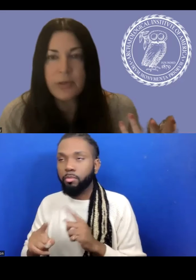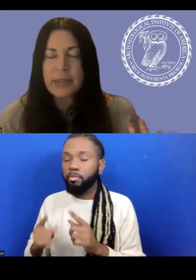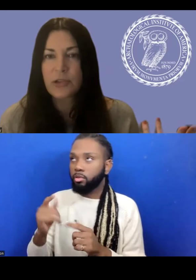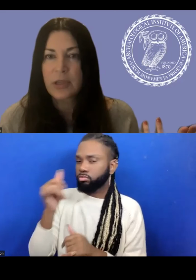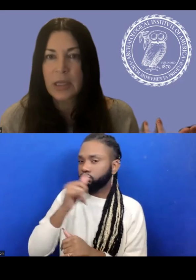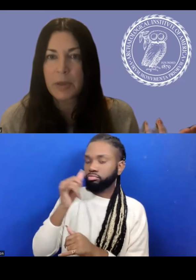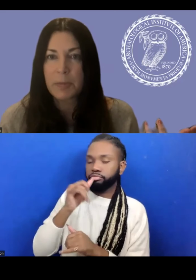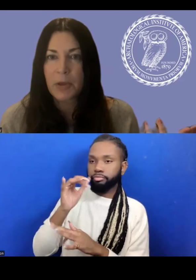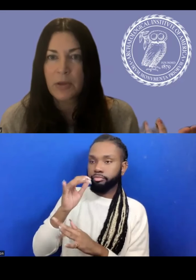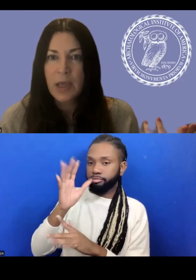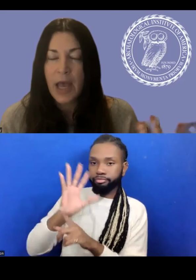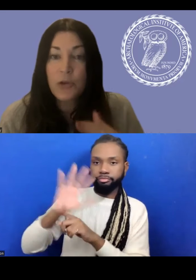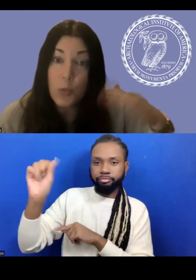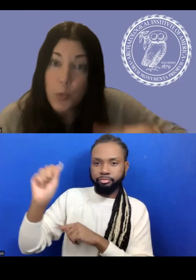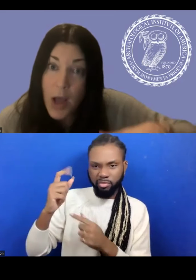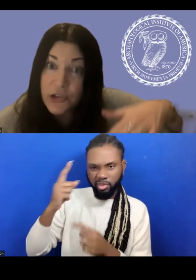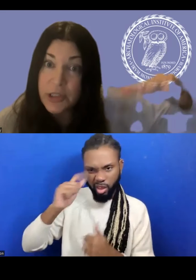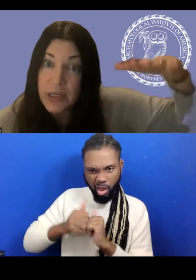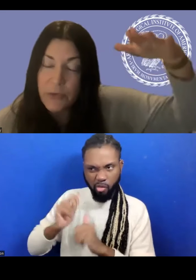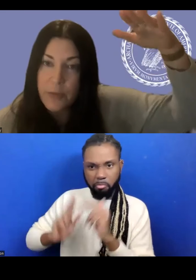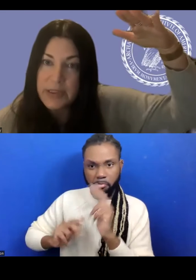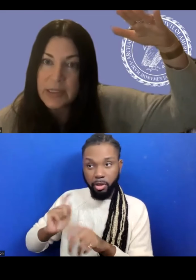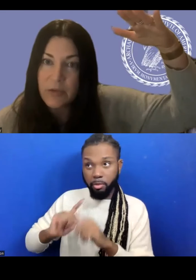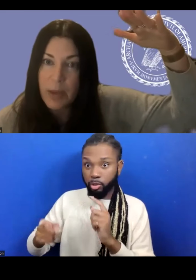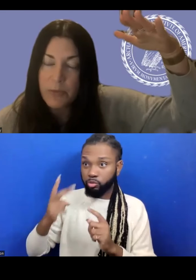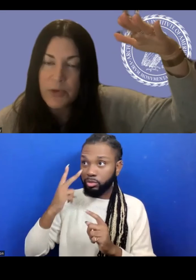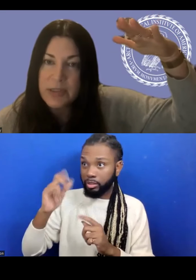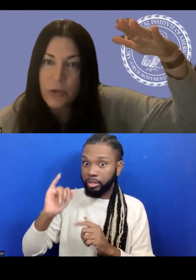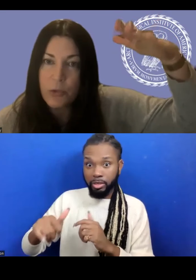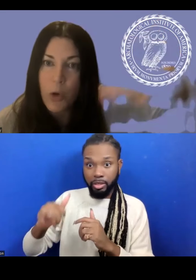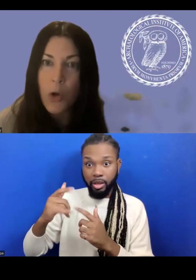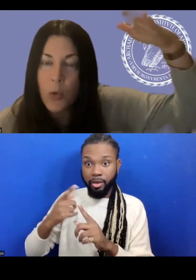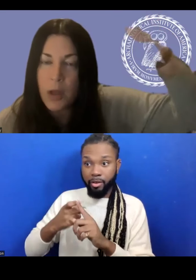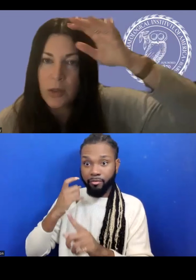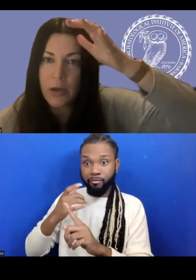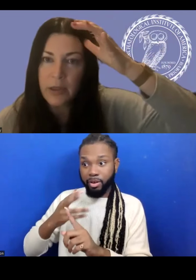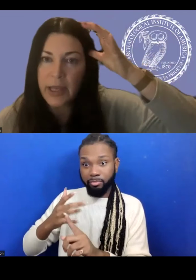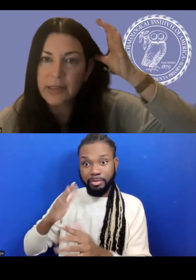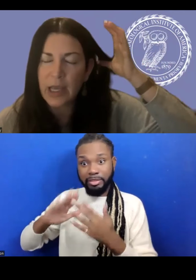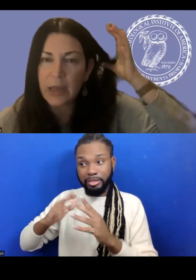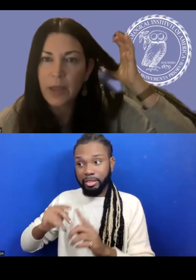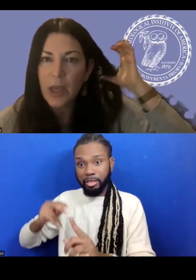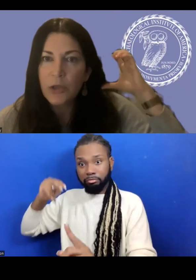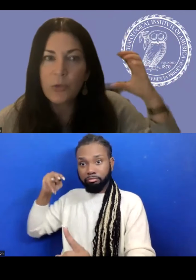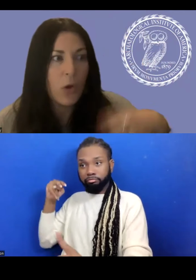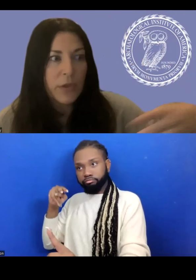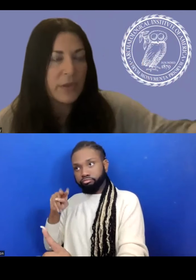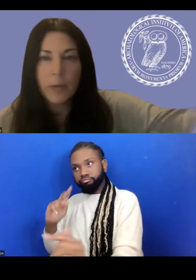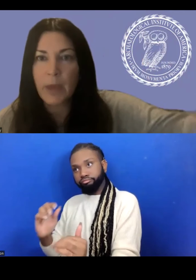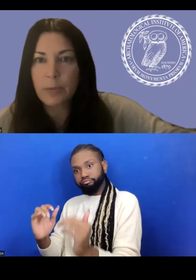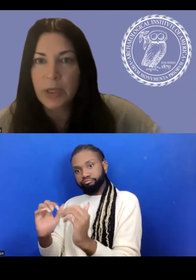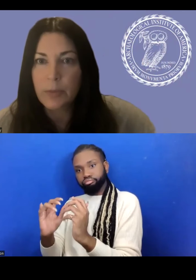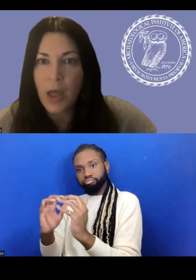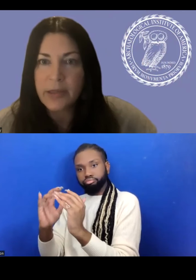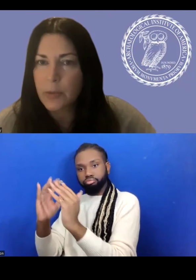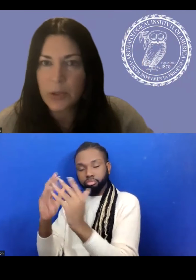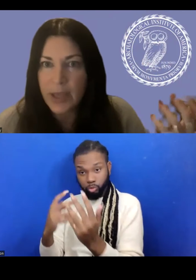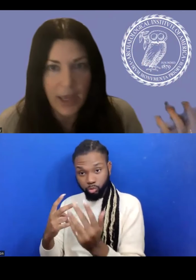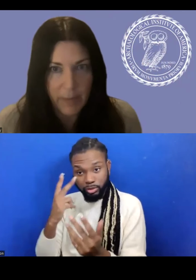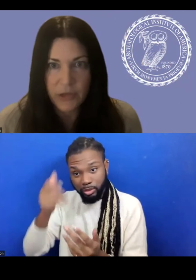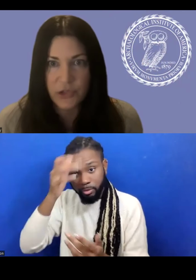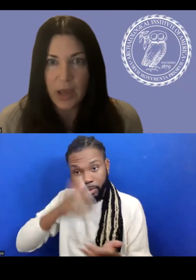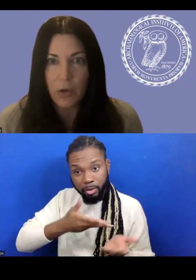How could such a thing be built? And you're watching it from the city of Memphis grow along the landscape. You know that there are men bringing blocks